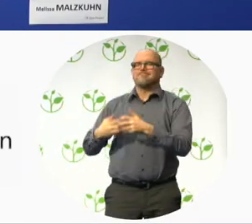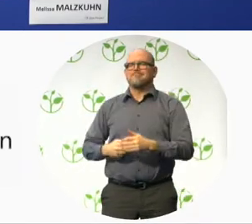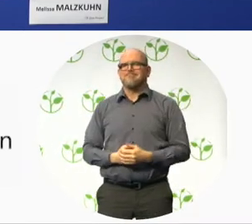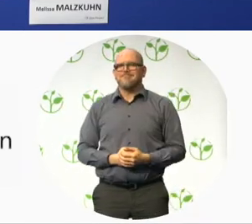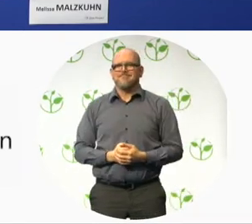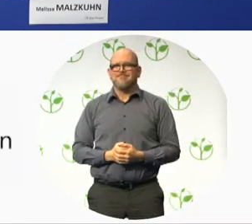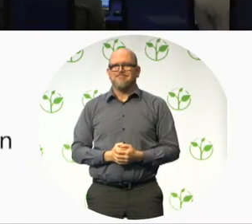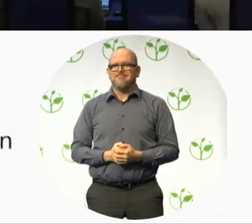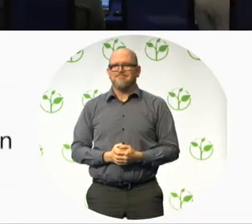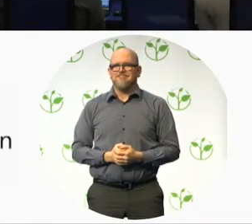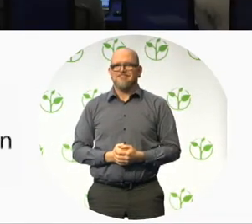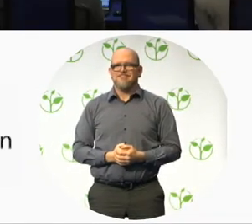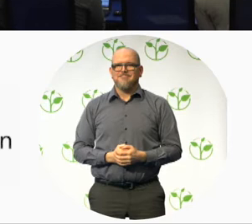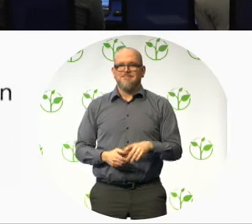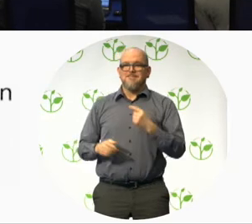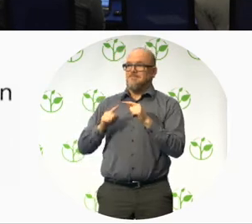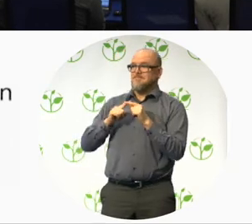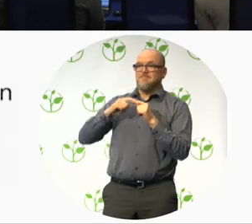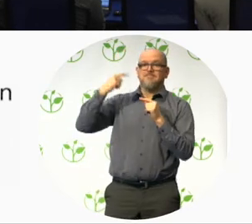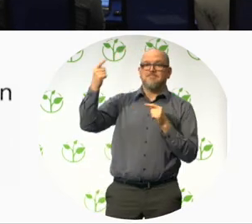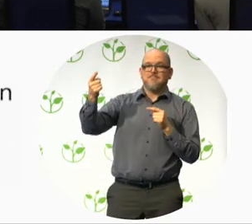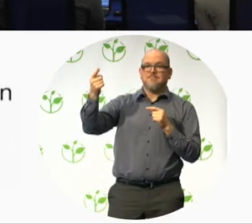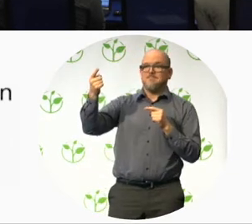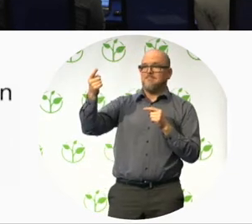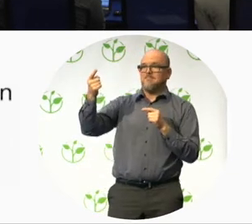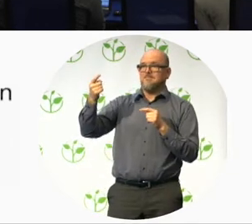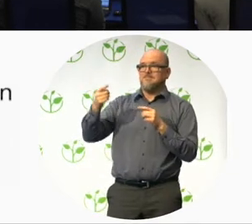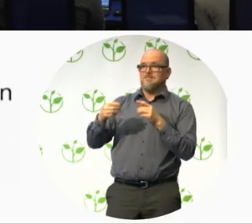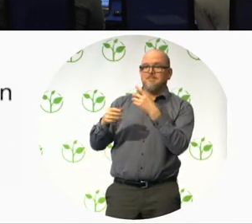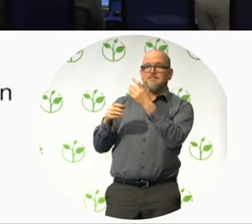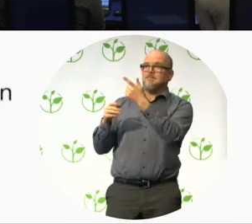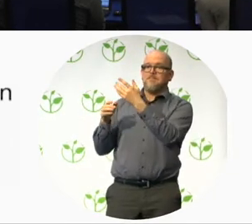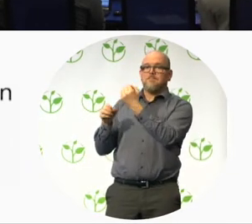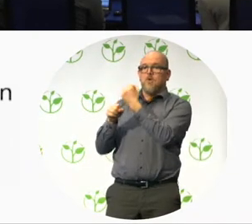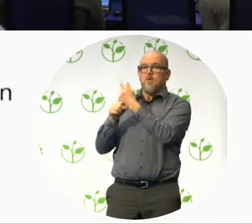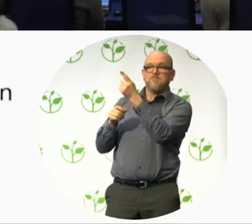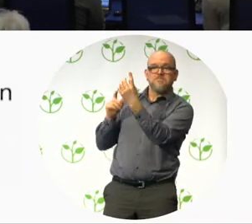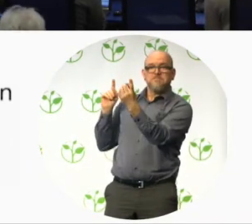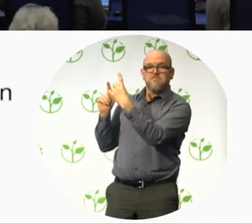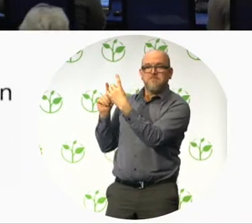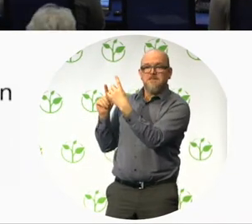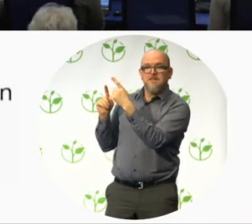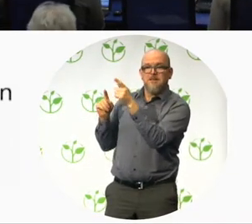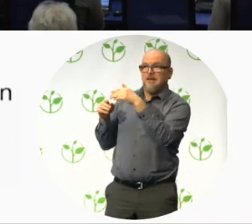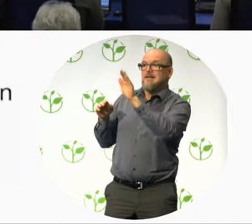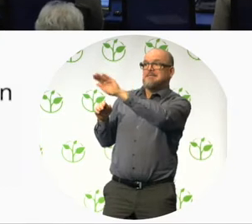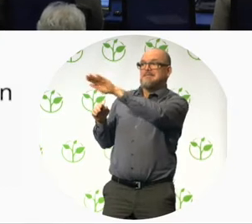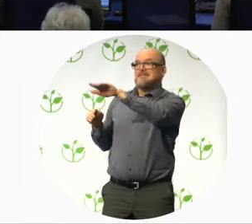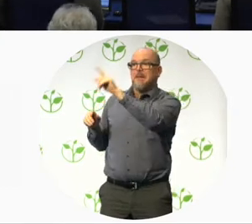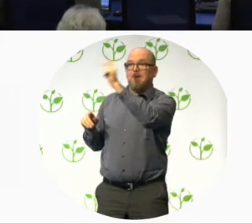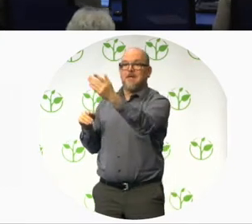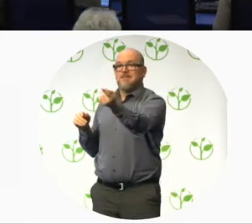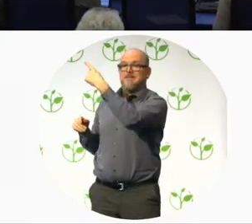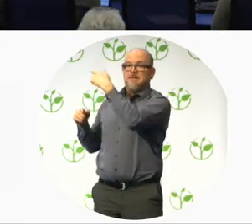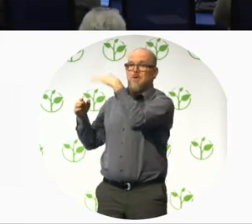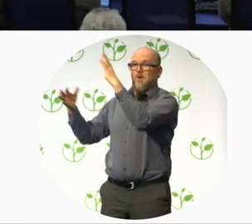My colleagues are sitting in the second okay. row, so we have to work on a cooperation very quickly, I think, with the Coalizant. Okay,